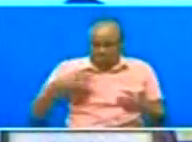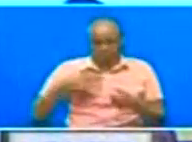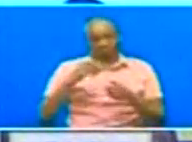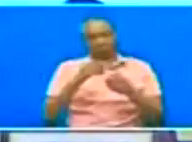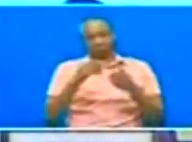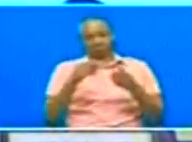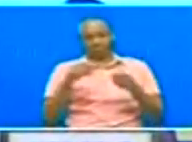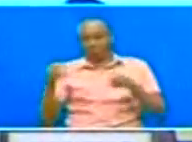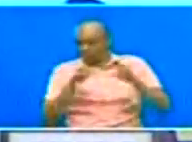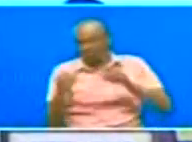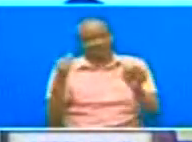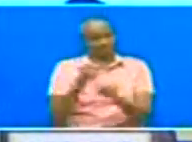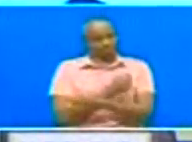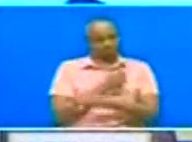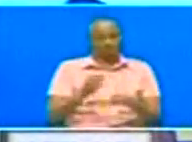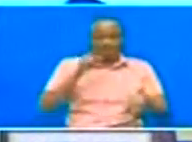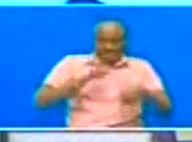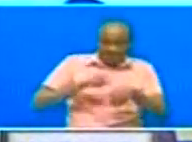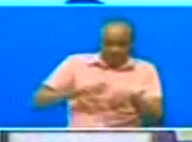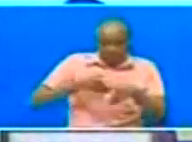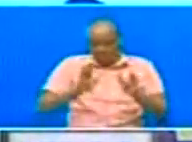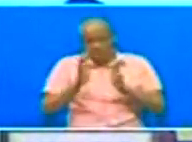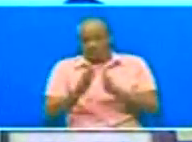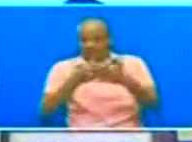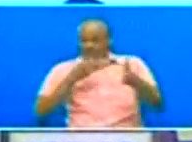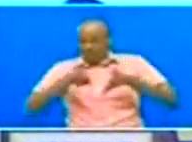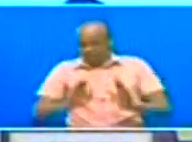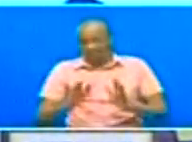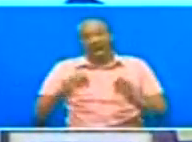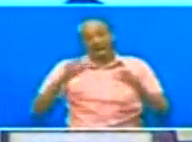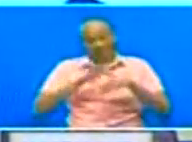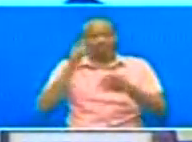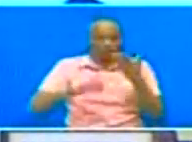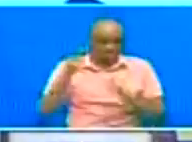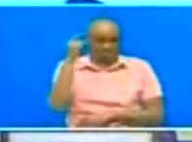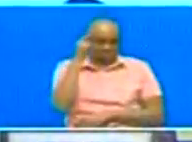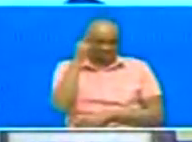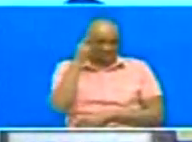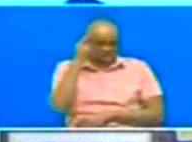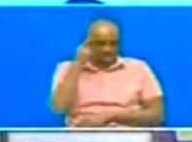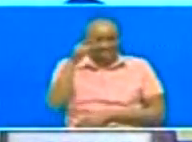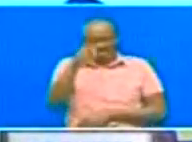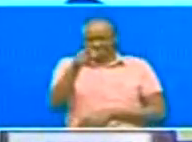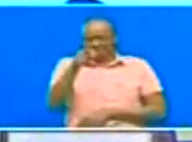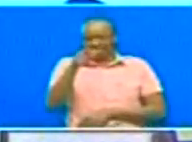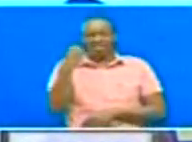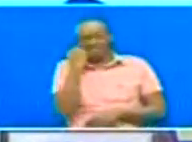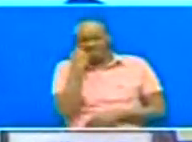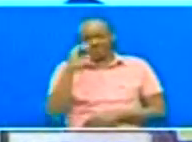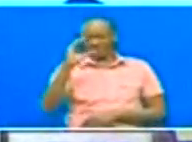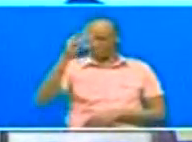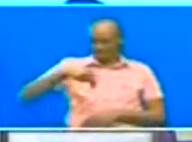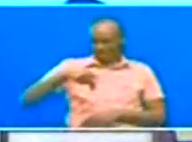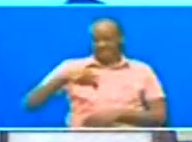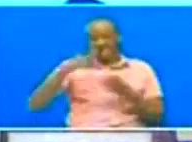brain before, during, or after birth. Now, caring for a child with cerebral palsy is not easy, especially if you